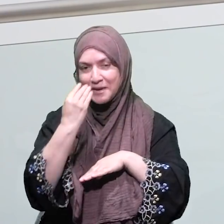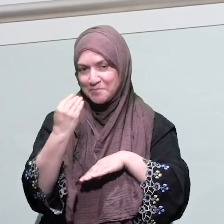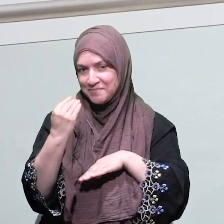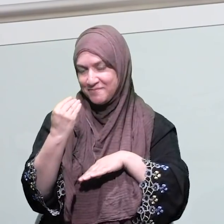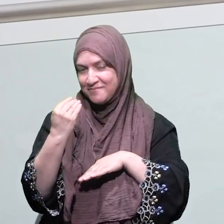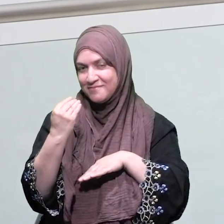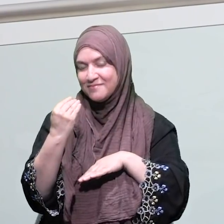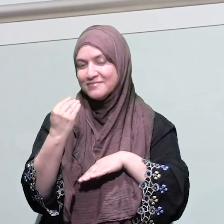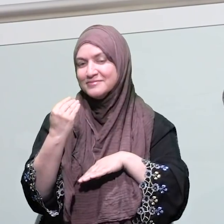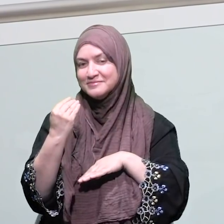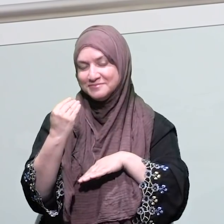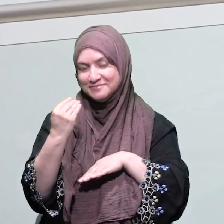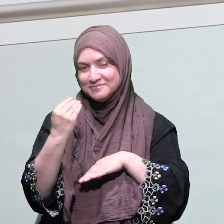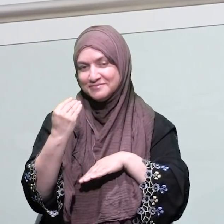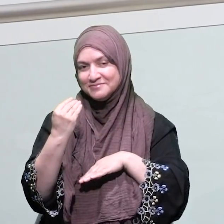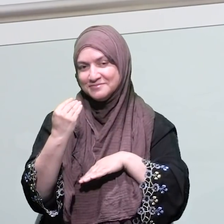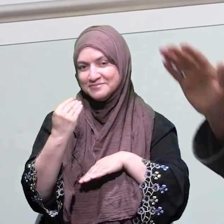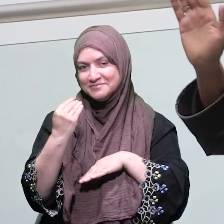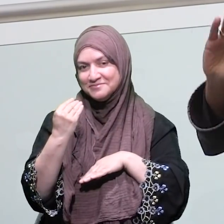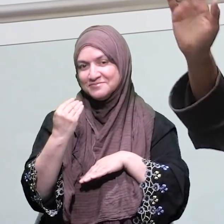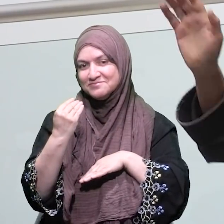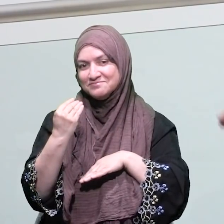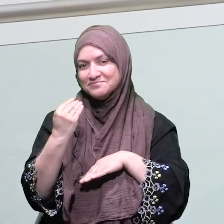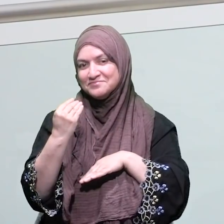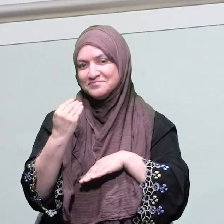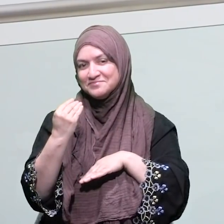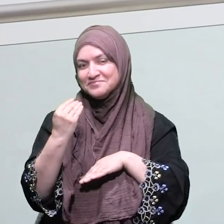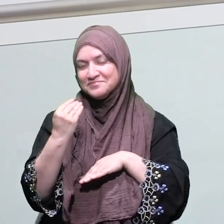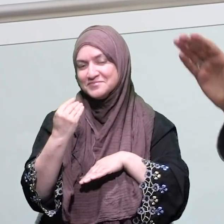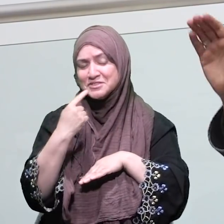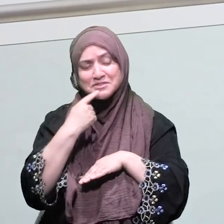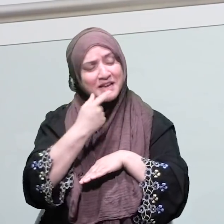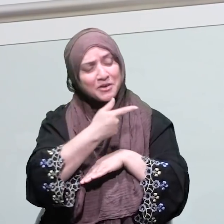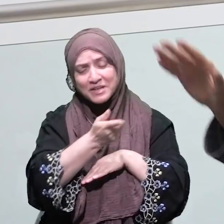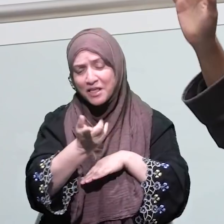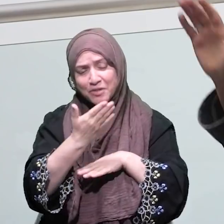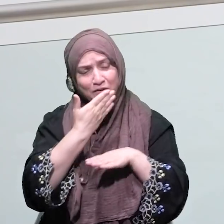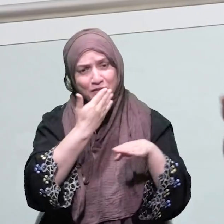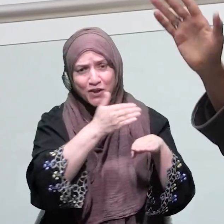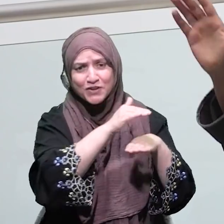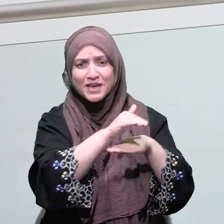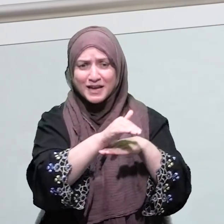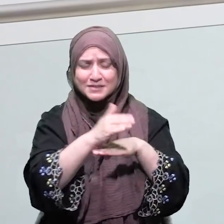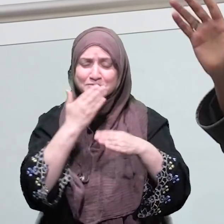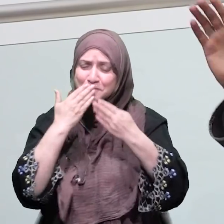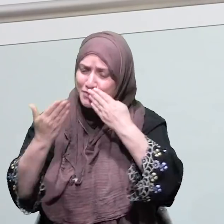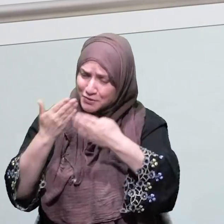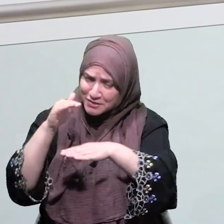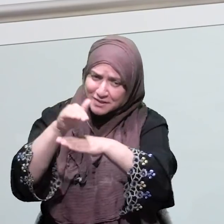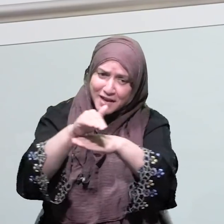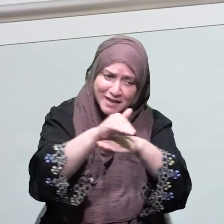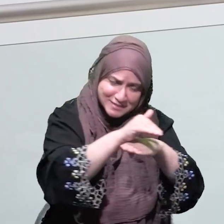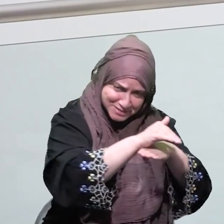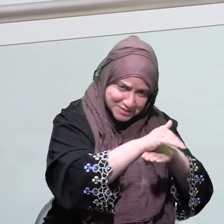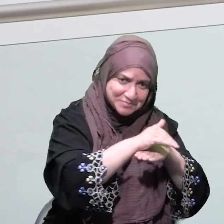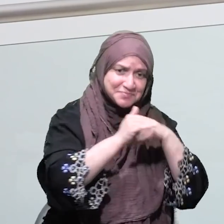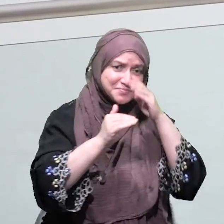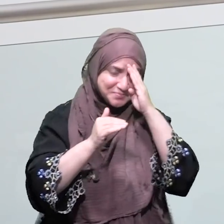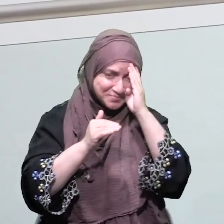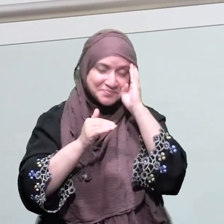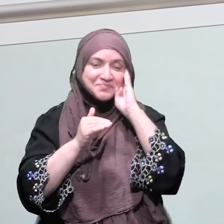good wishes, at least even if it's just a courtesy, good night, see you tomorrow, good night, Baba, good night, Mama, good night, honey, whatever it may